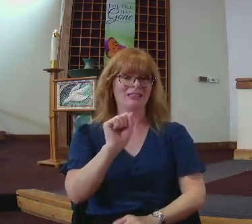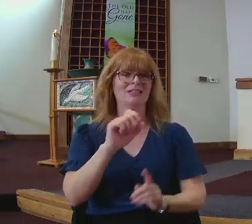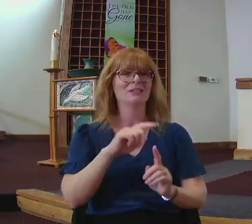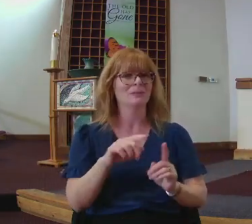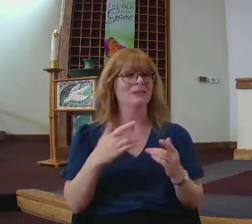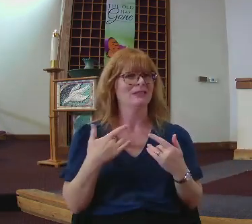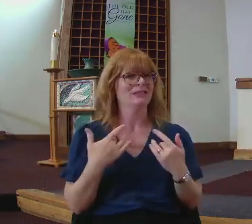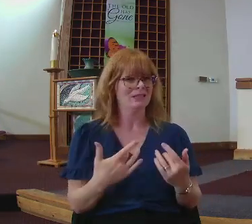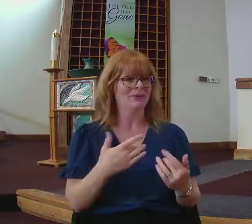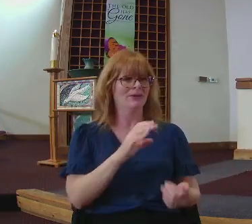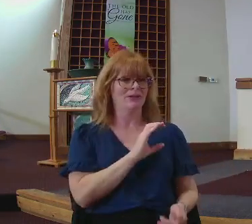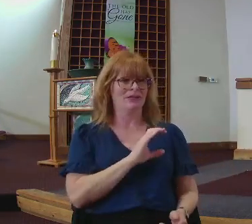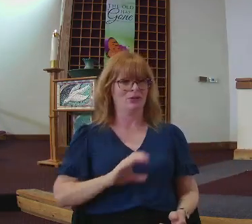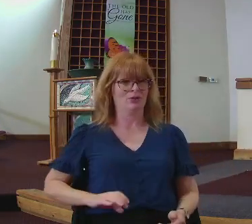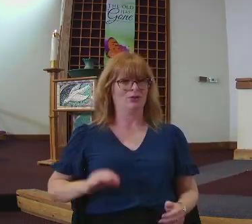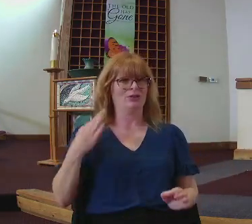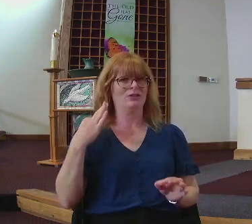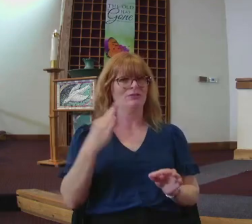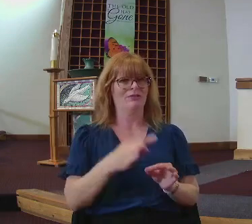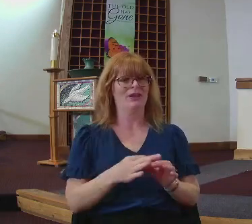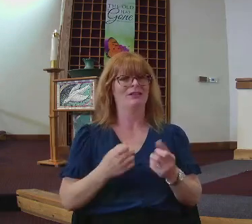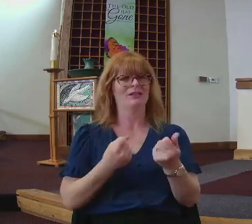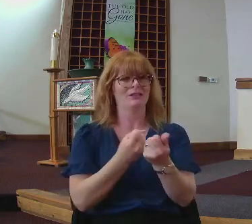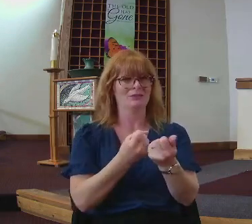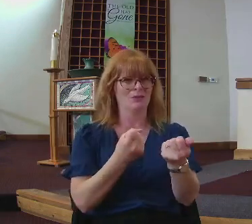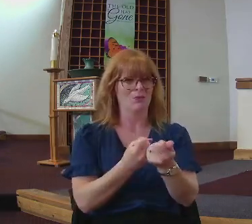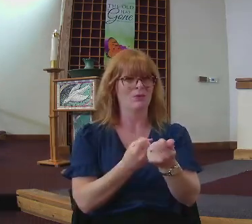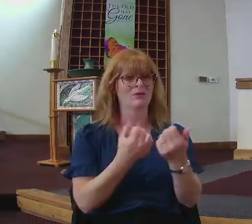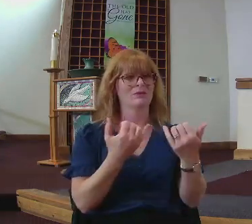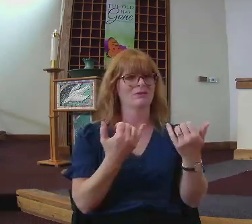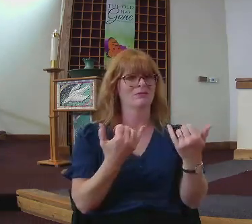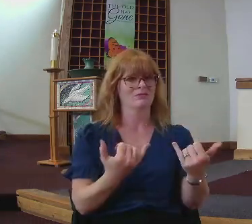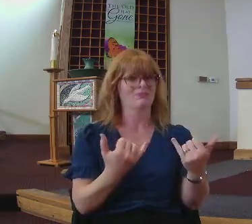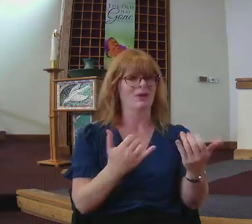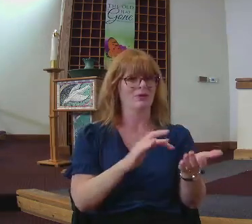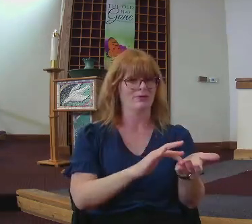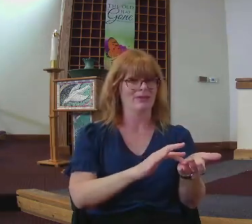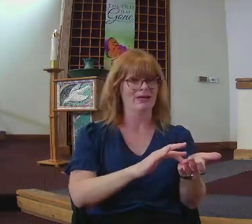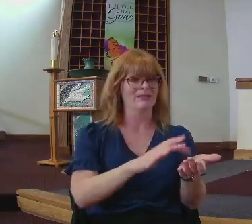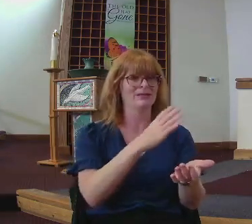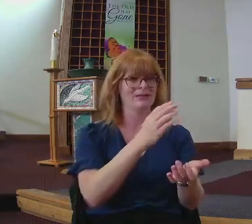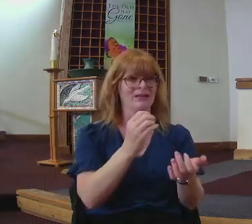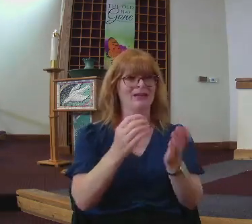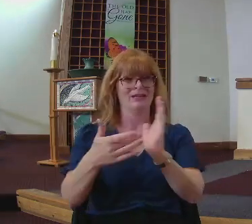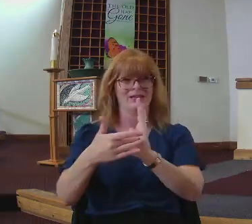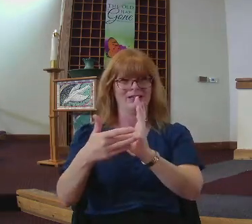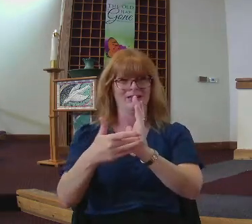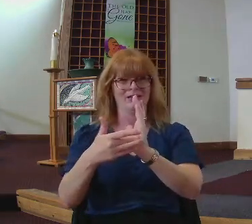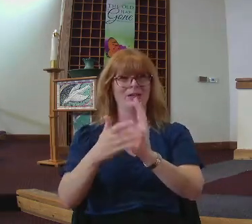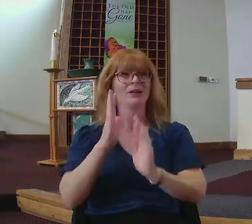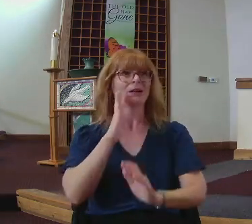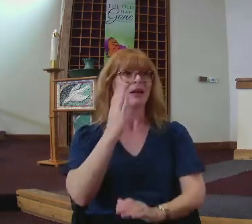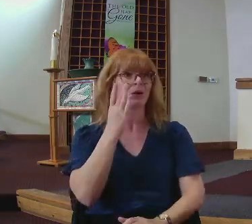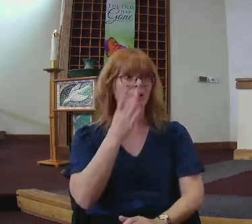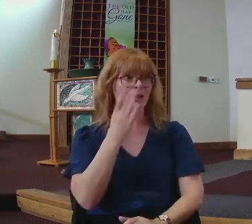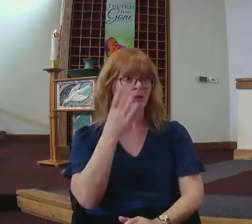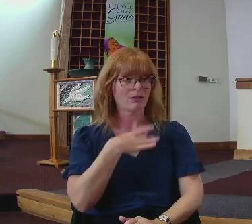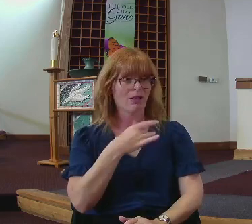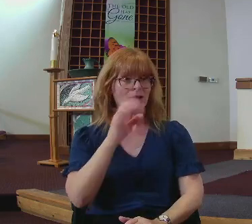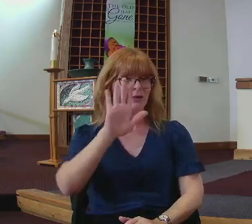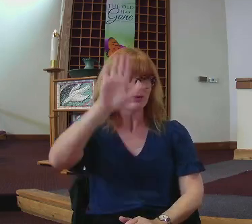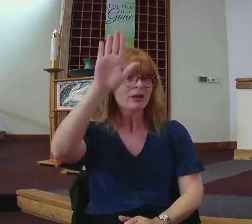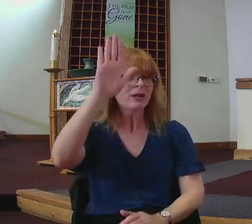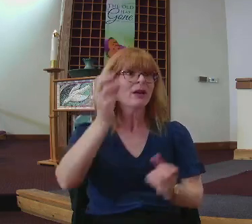the use of modern medicine and technology. I'm just curious. I really would like a show of hands. How many of y'all